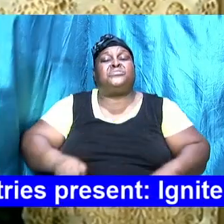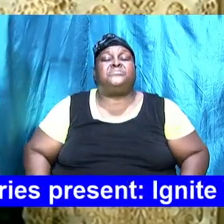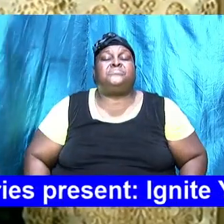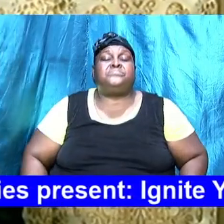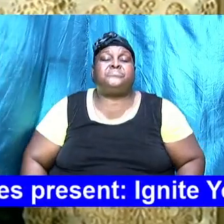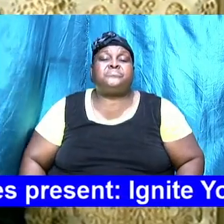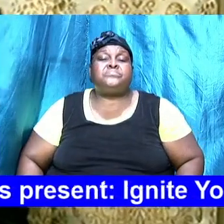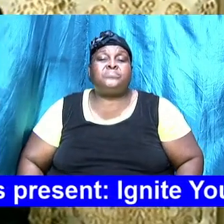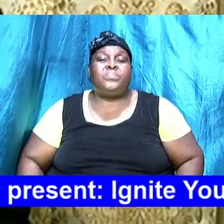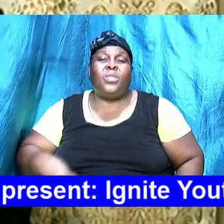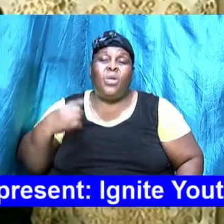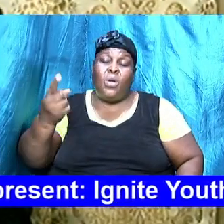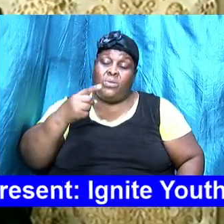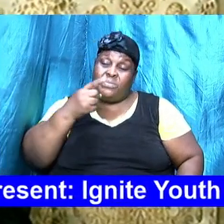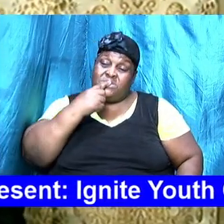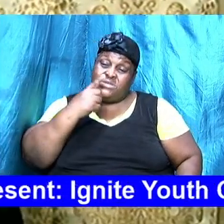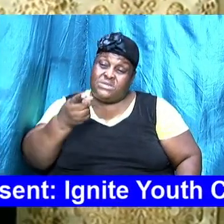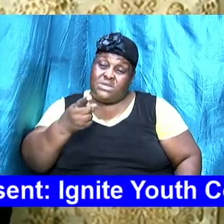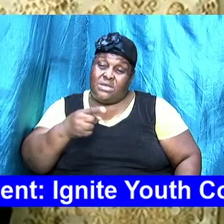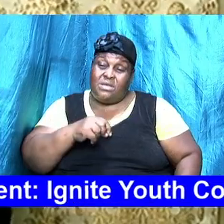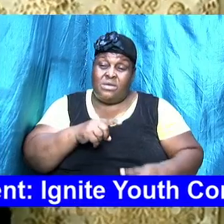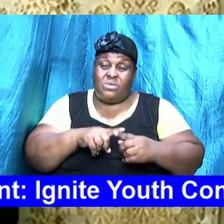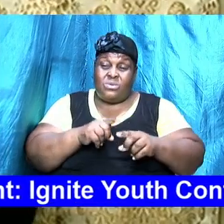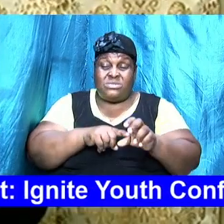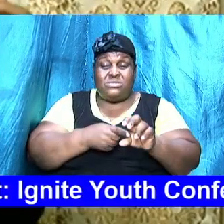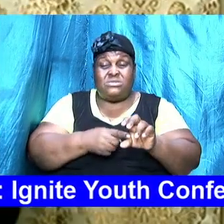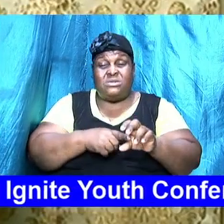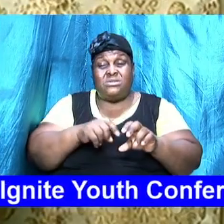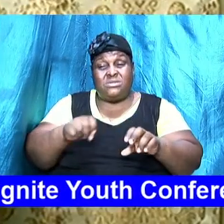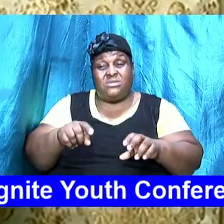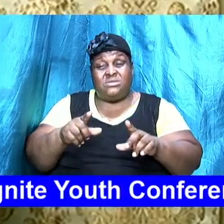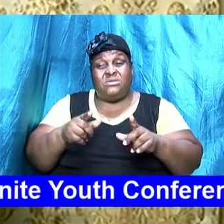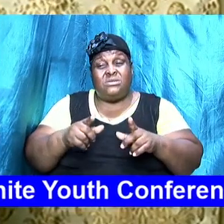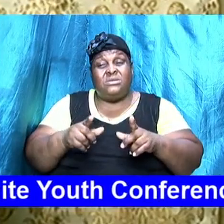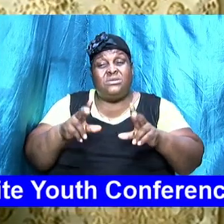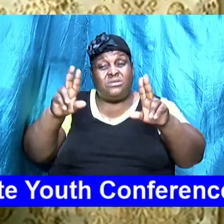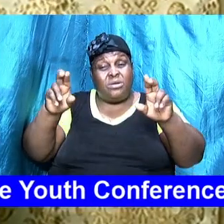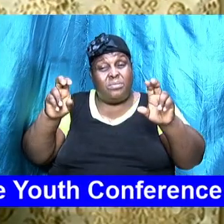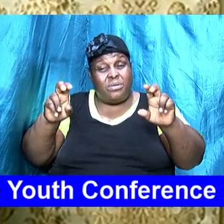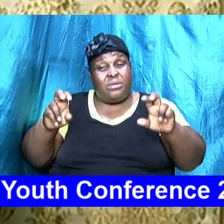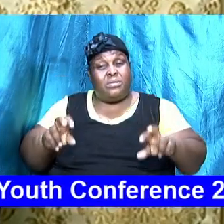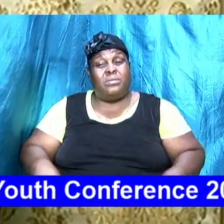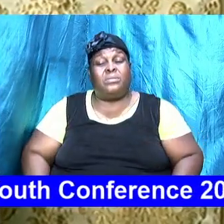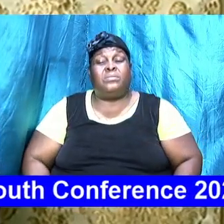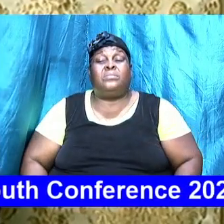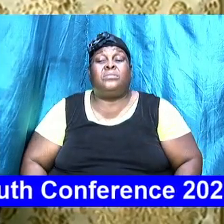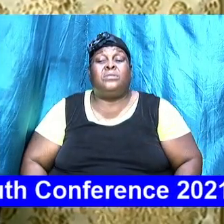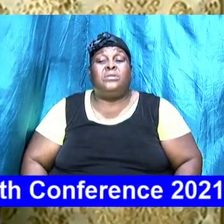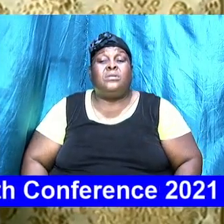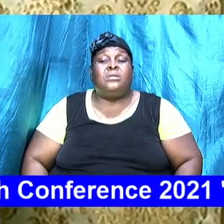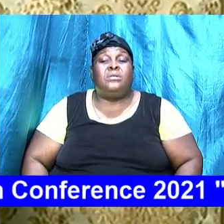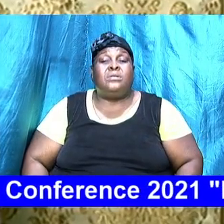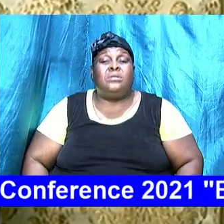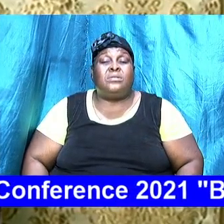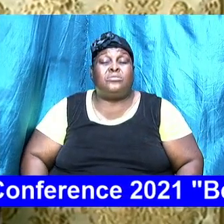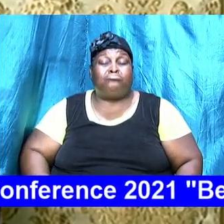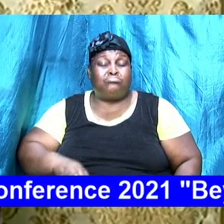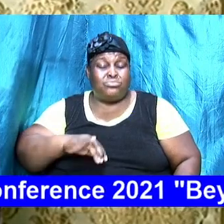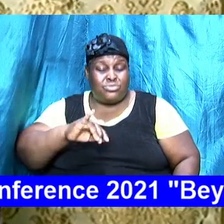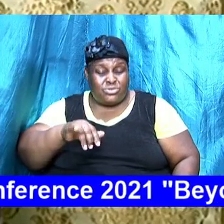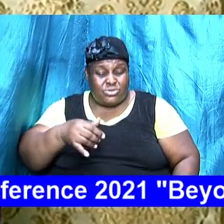always say, and I've said it since we started this series, I say it again this evening, just for